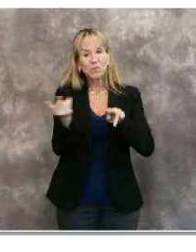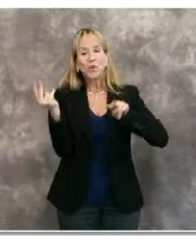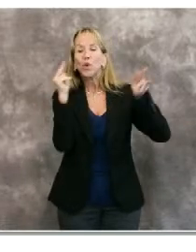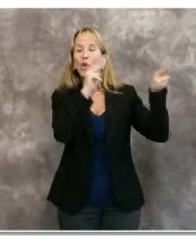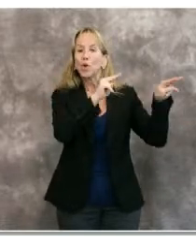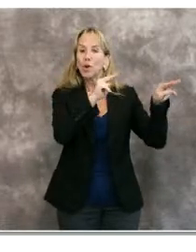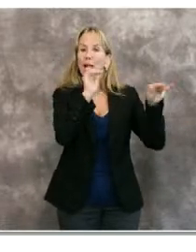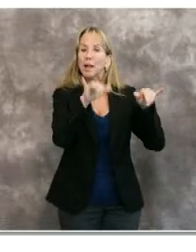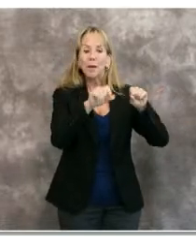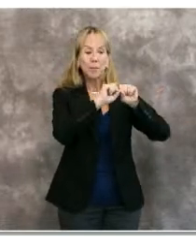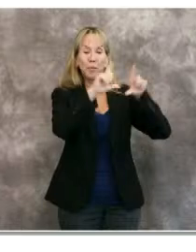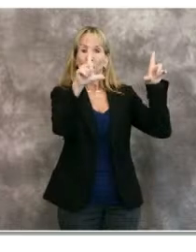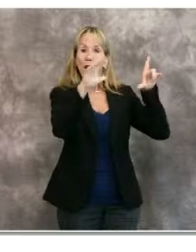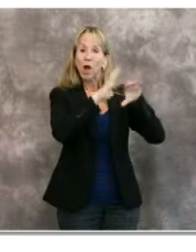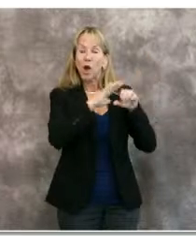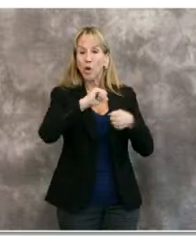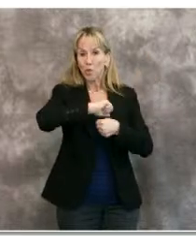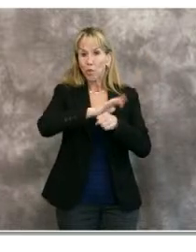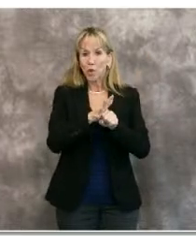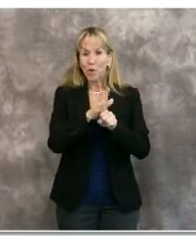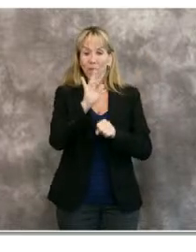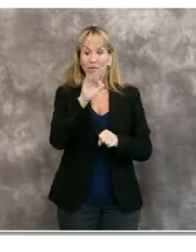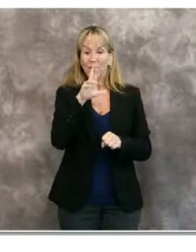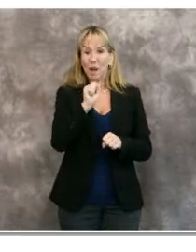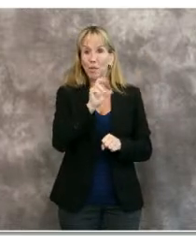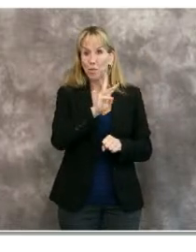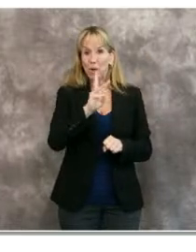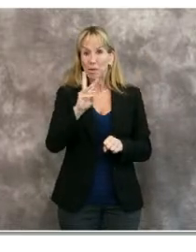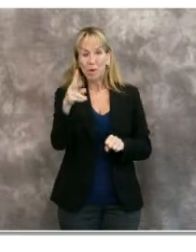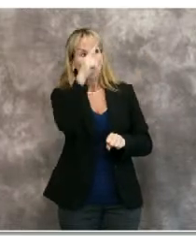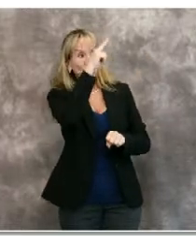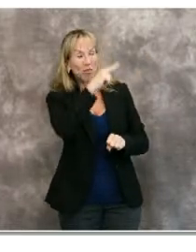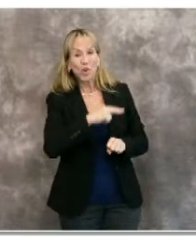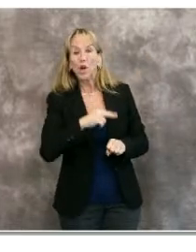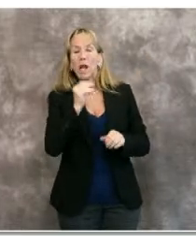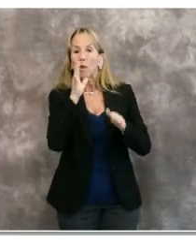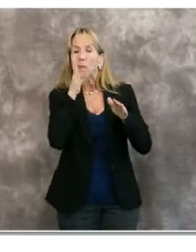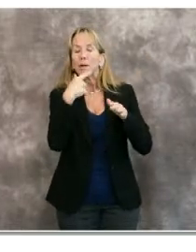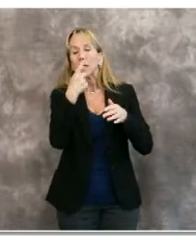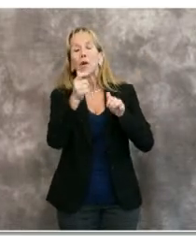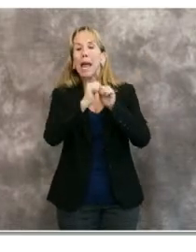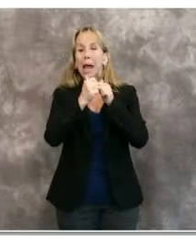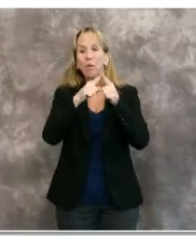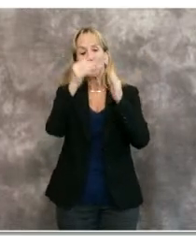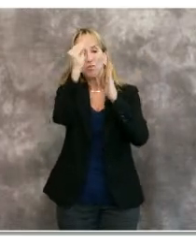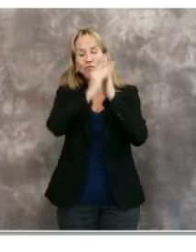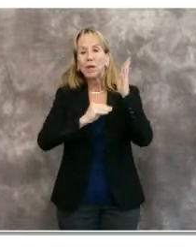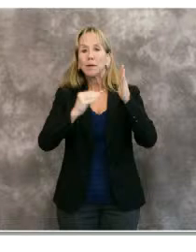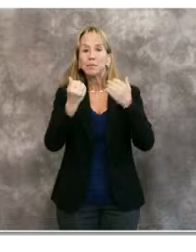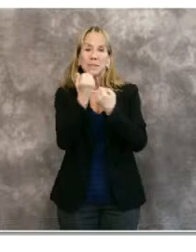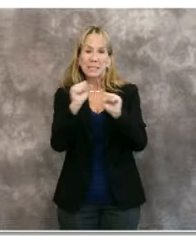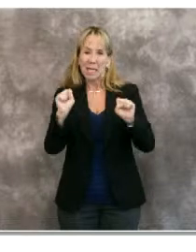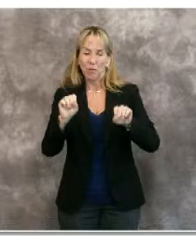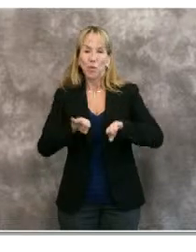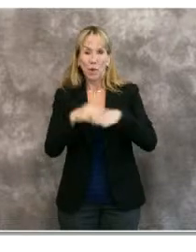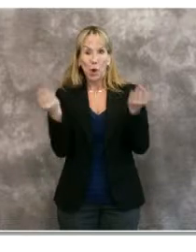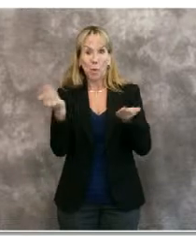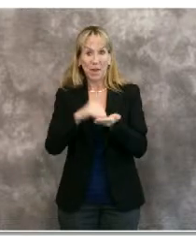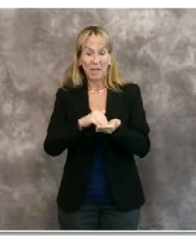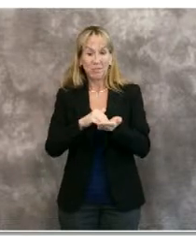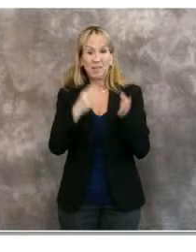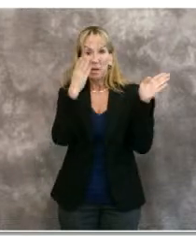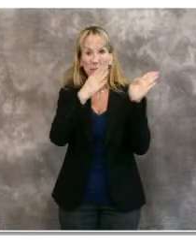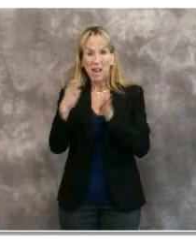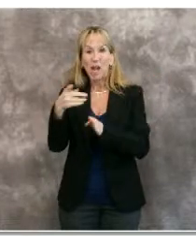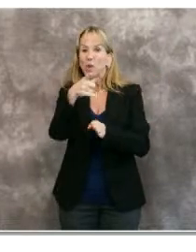Safe Reopening page on our coronavirus website to learn more and to fill out a safe reopening plan that they will be required